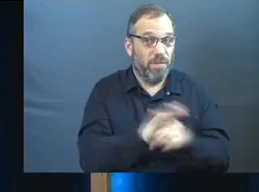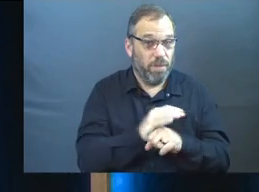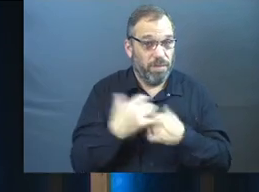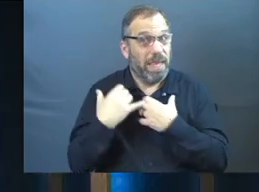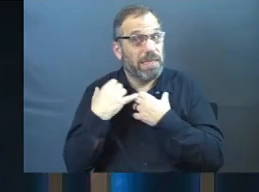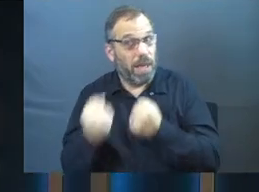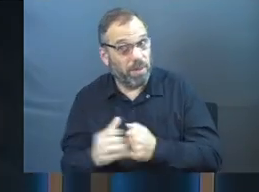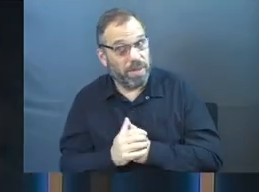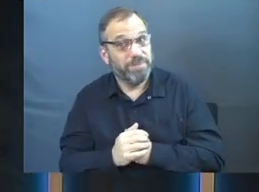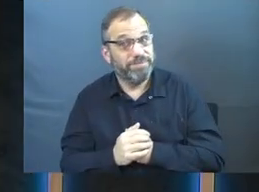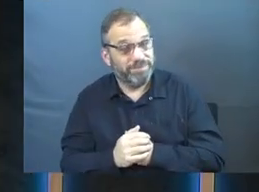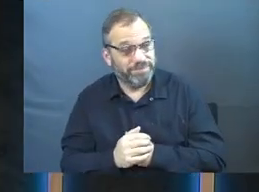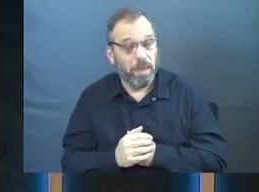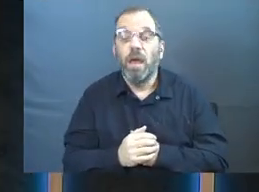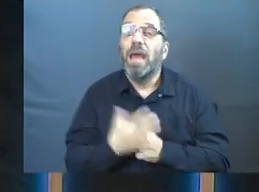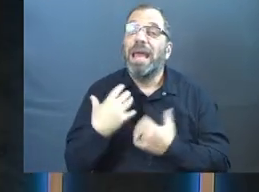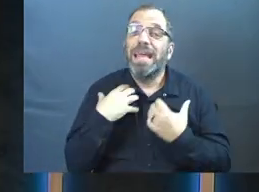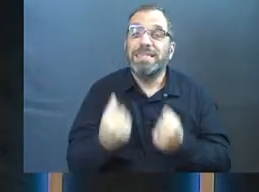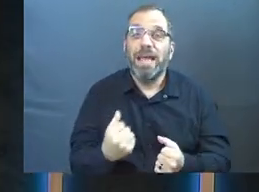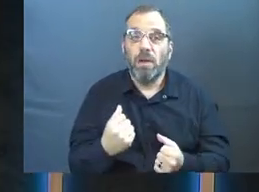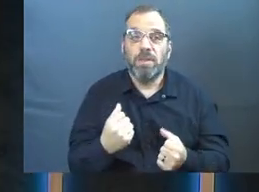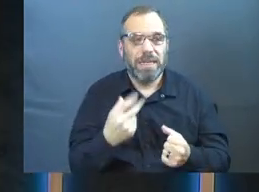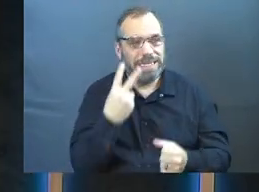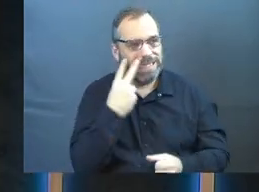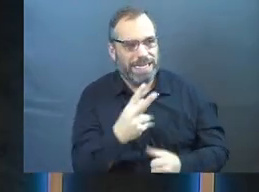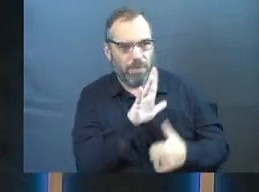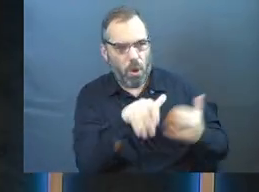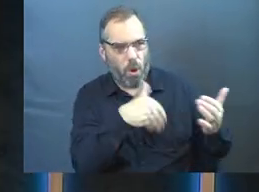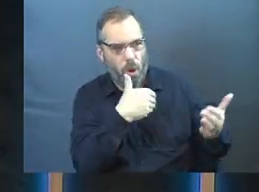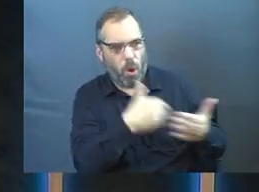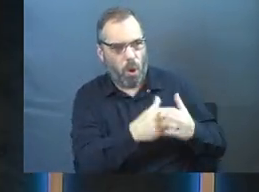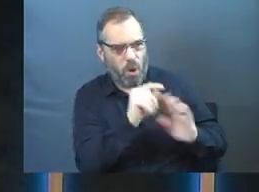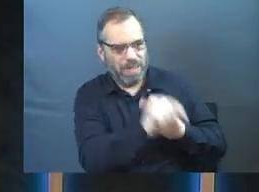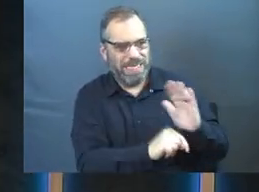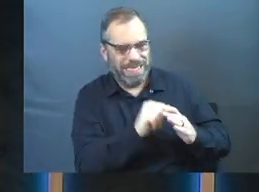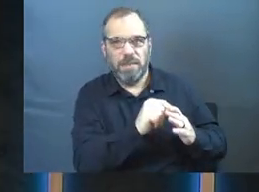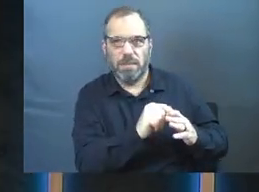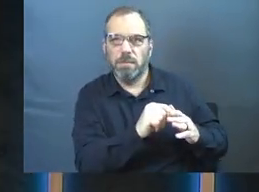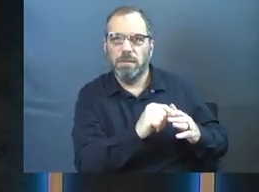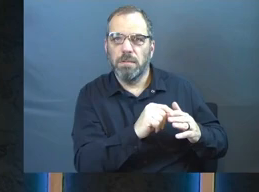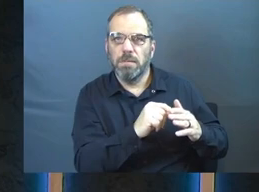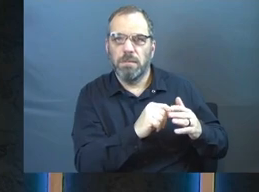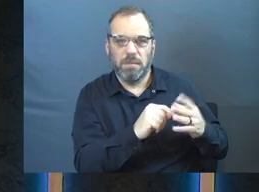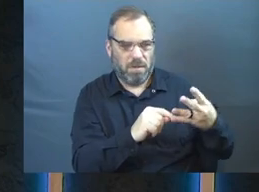It's healthy. It's healthy to see them in all the seasons of the year.